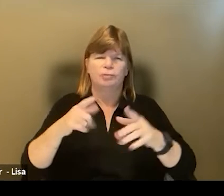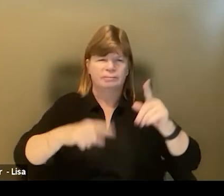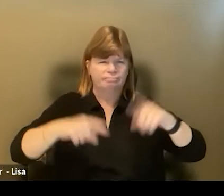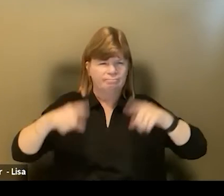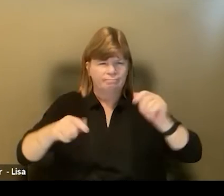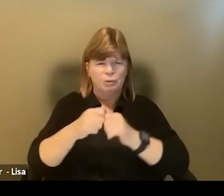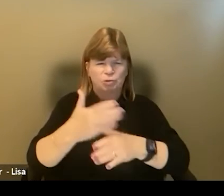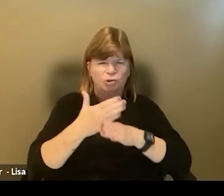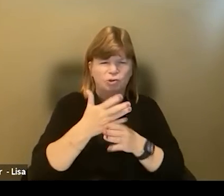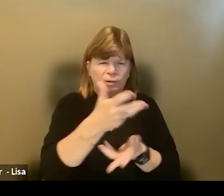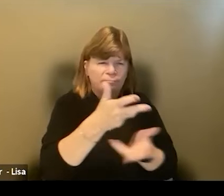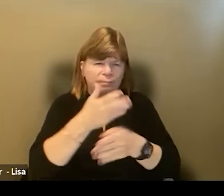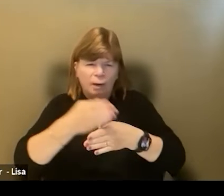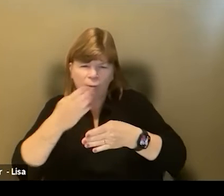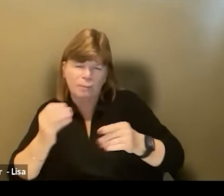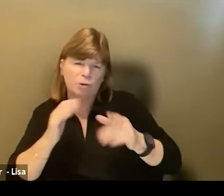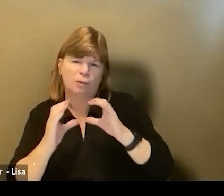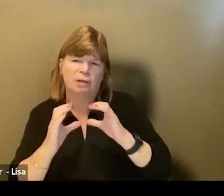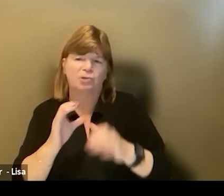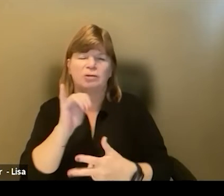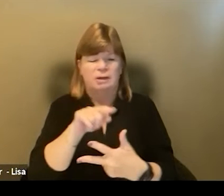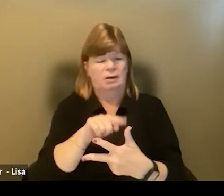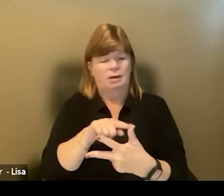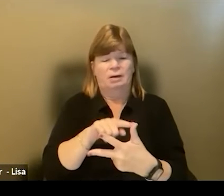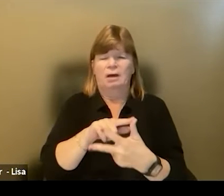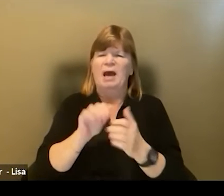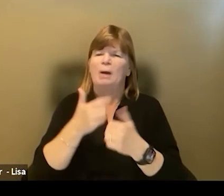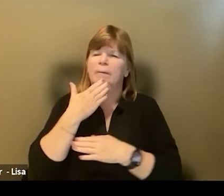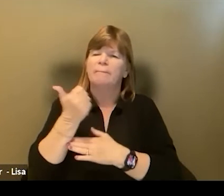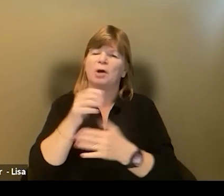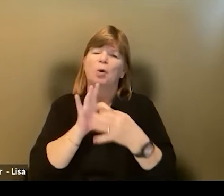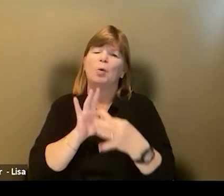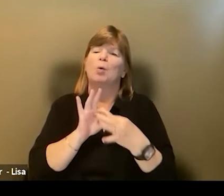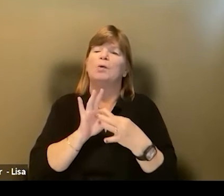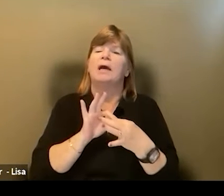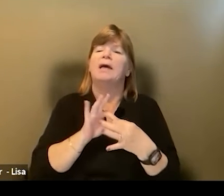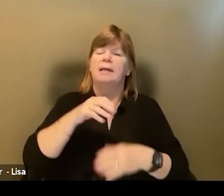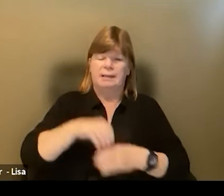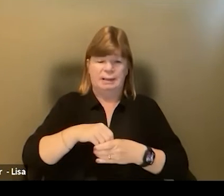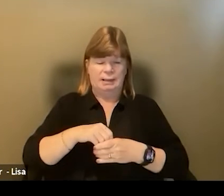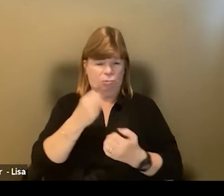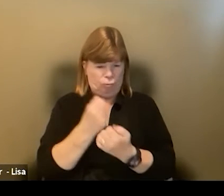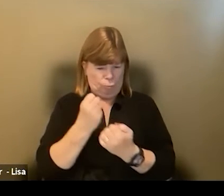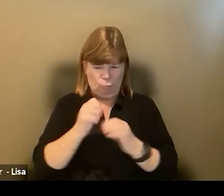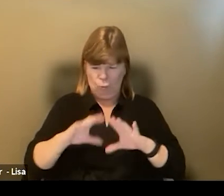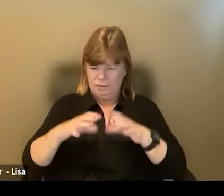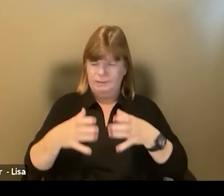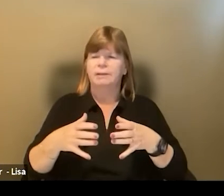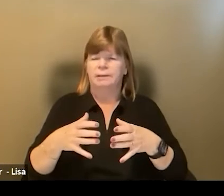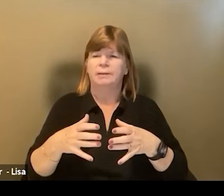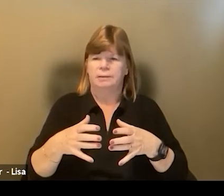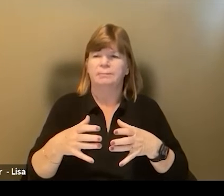shared outcomes and communication. And that really is, how do we better coordinate within our support teams,